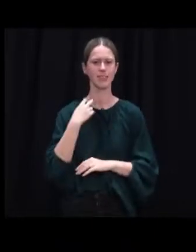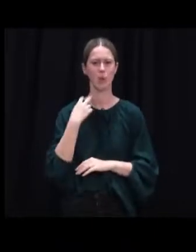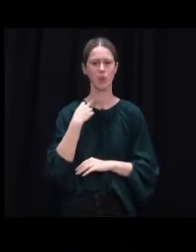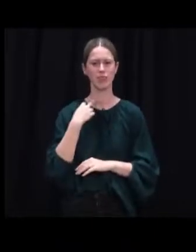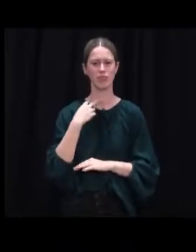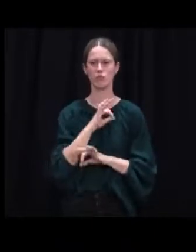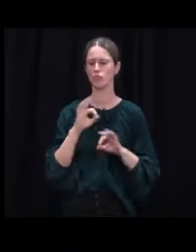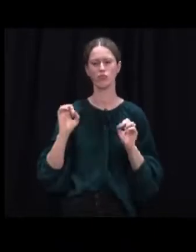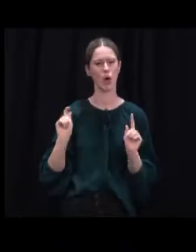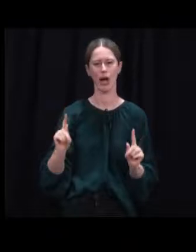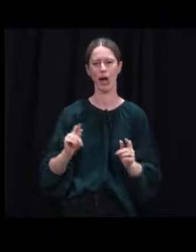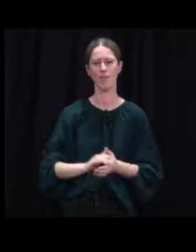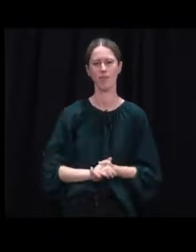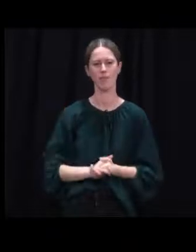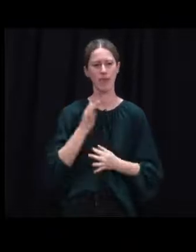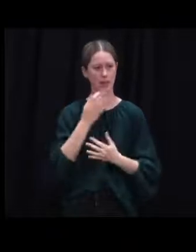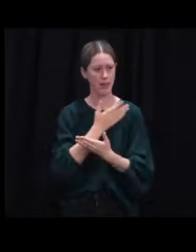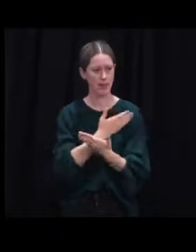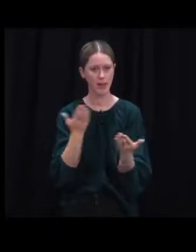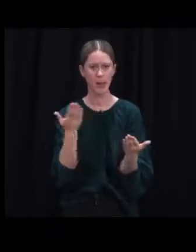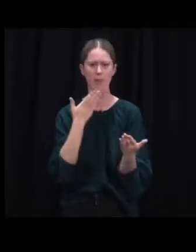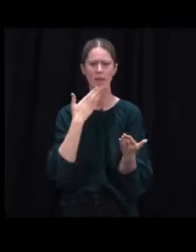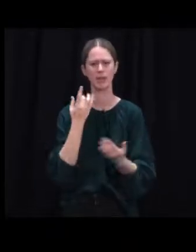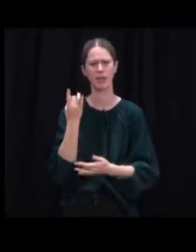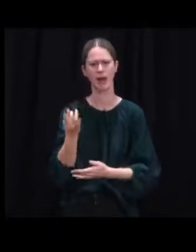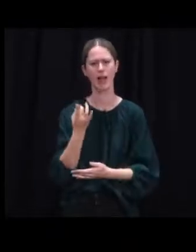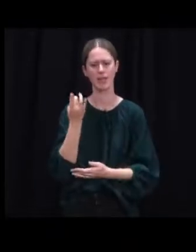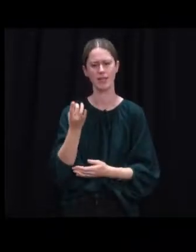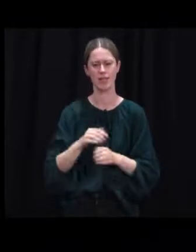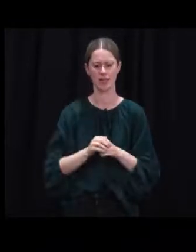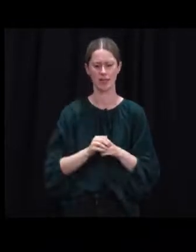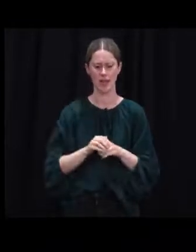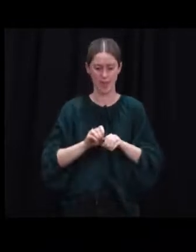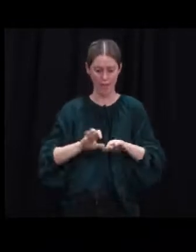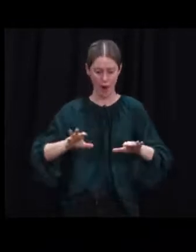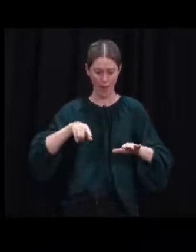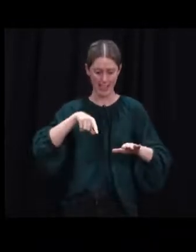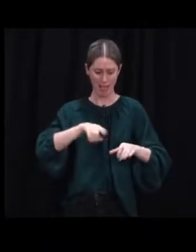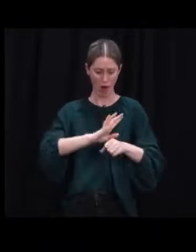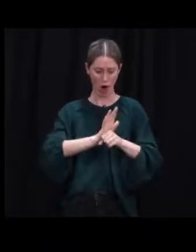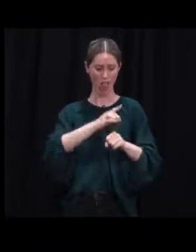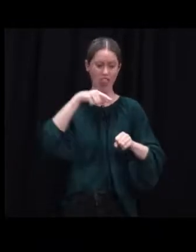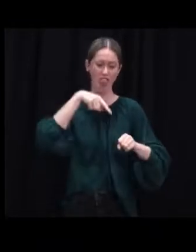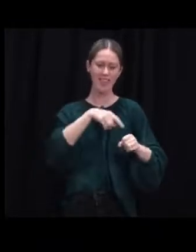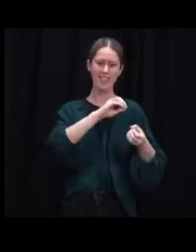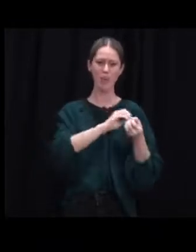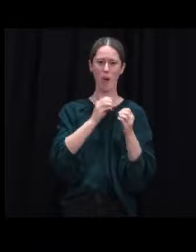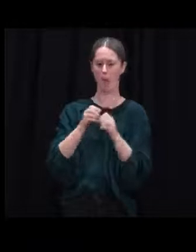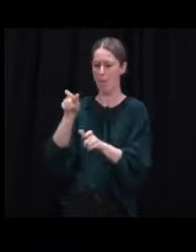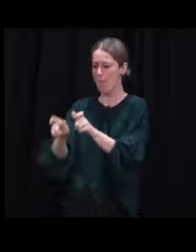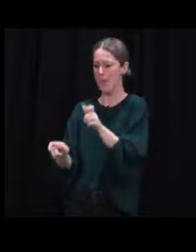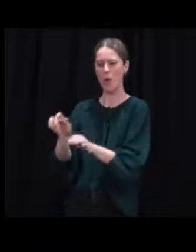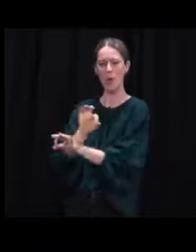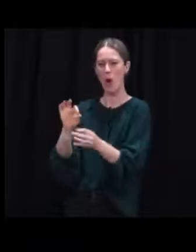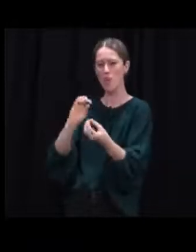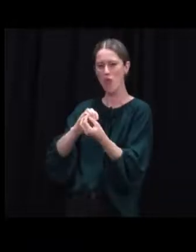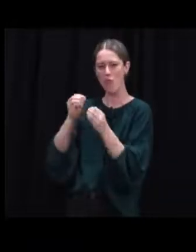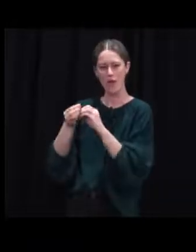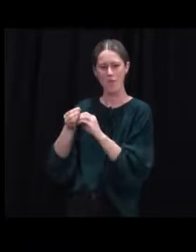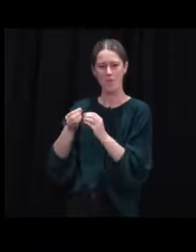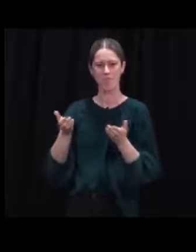affected by the current outbreak, and this is disappointing and frankly gutless. I'm asking everyone in the country